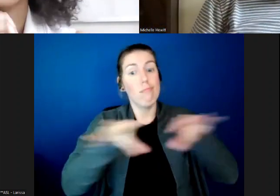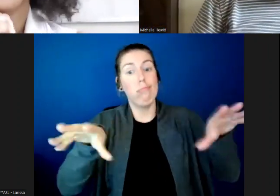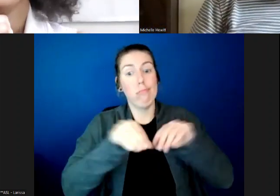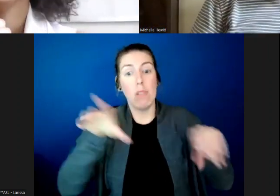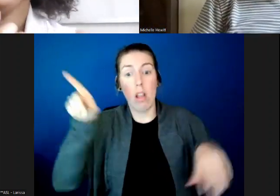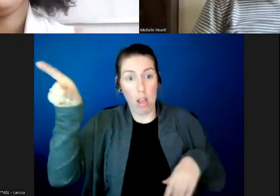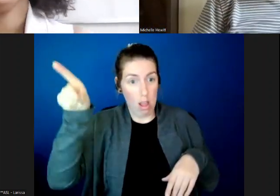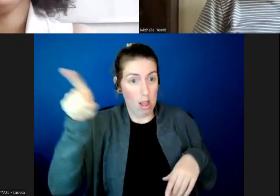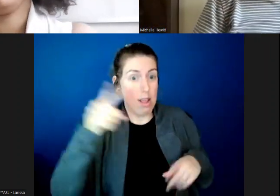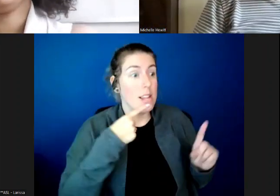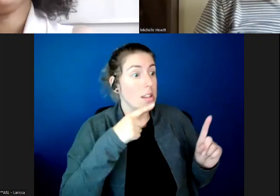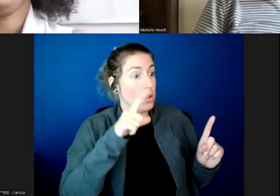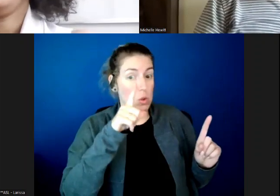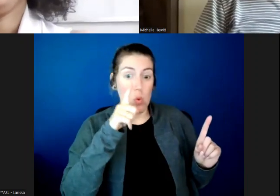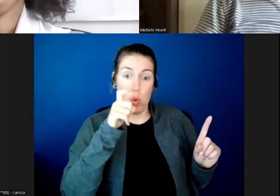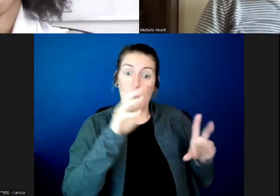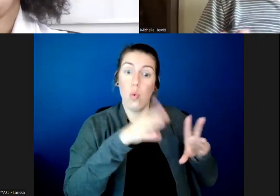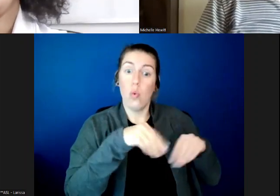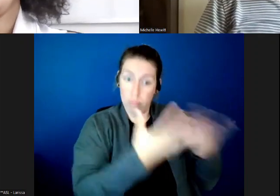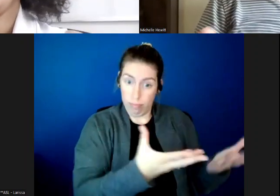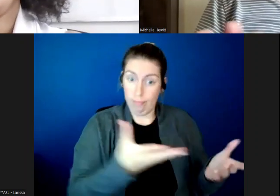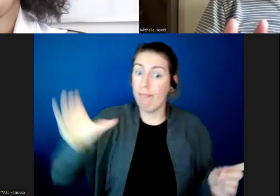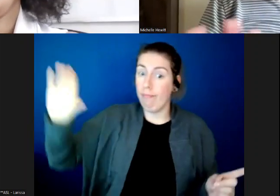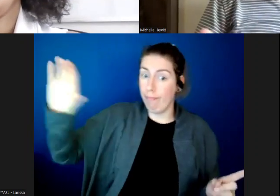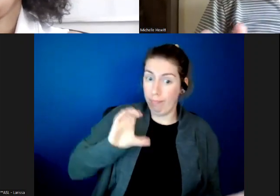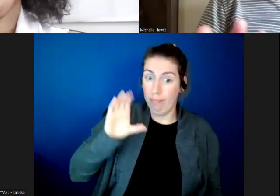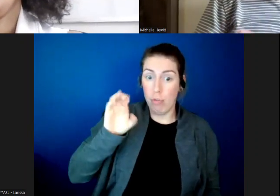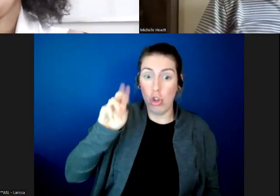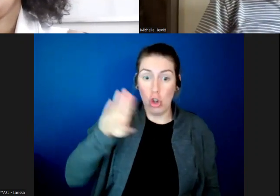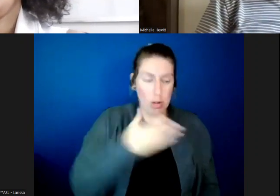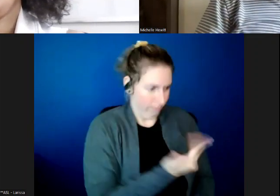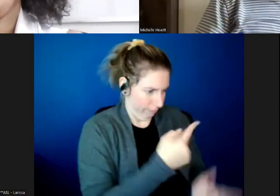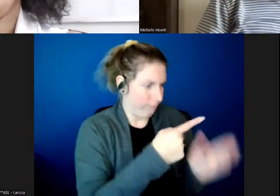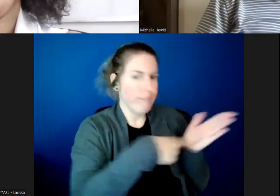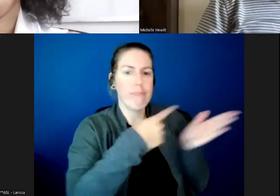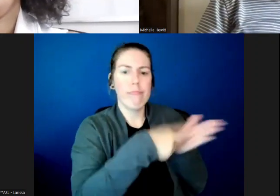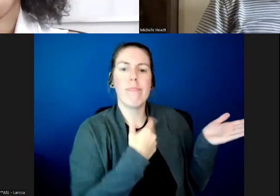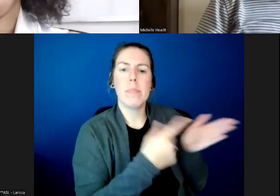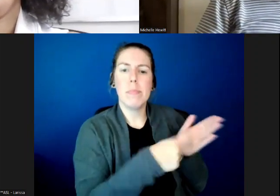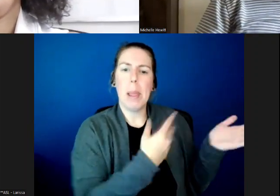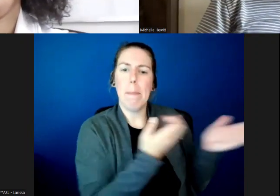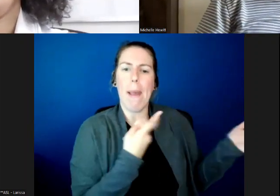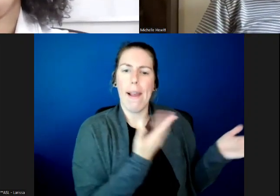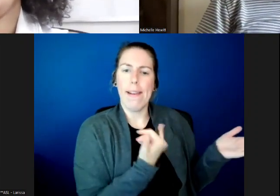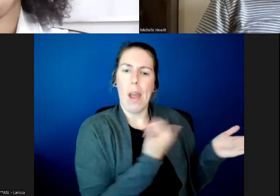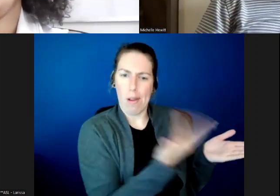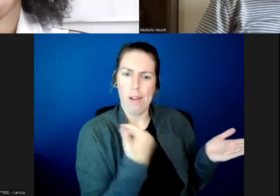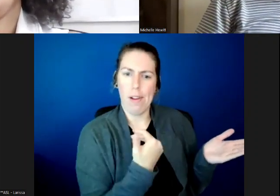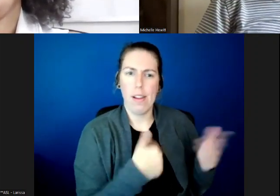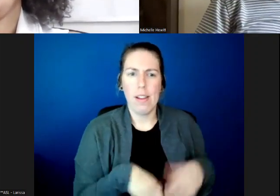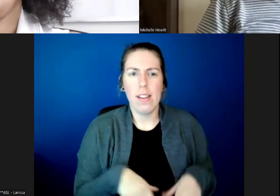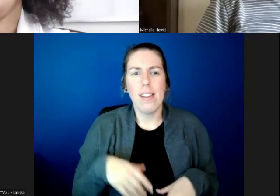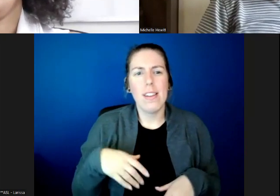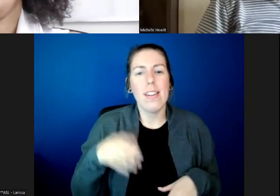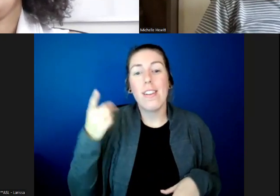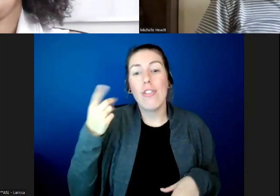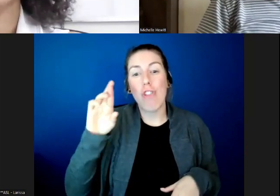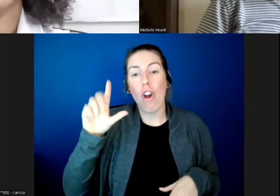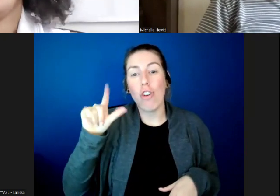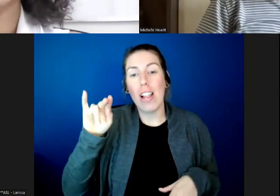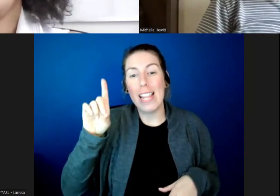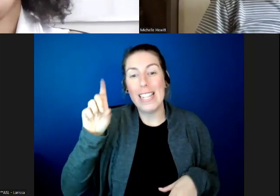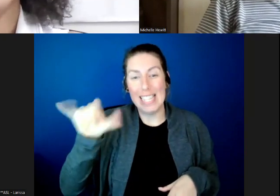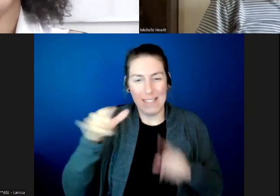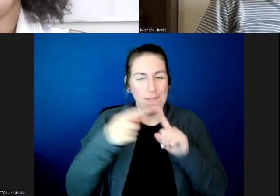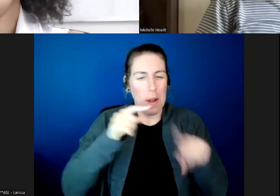to get CERB and those sorts of things. You know, it's at some point, Dr. Lindsay Tedds at the University of